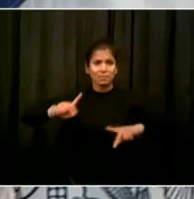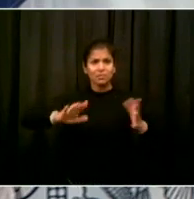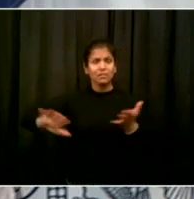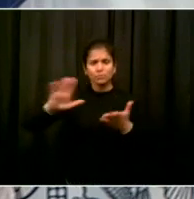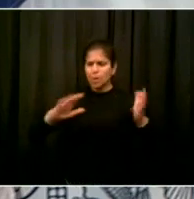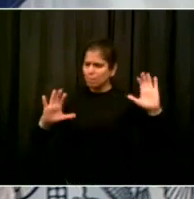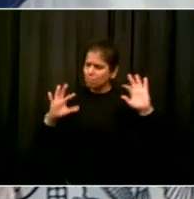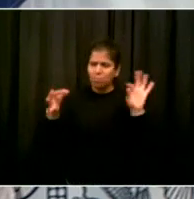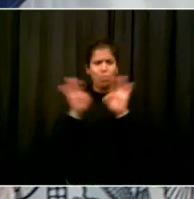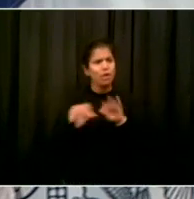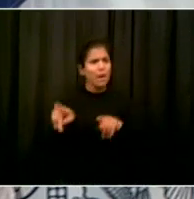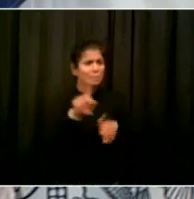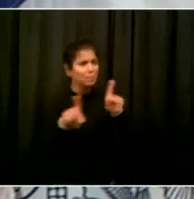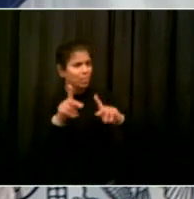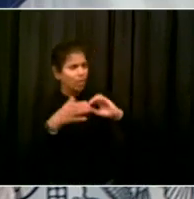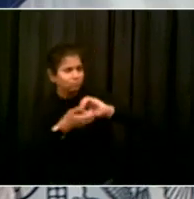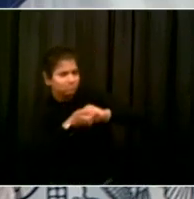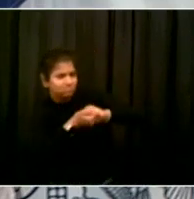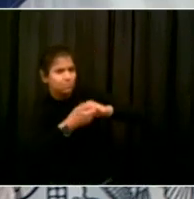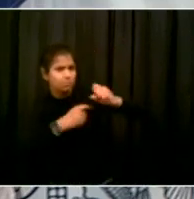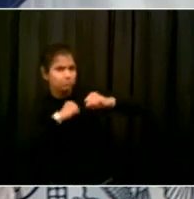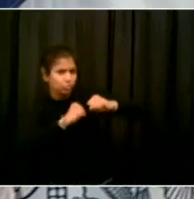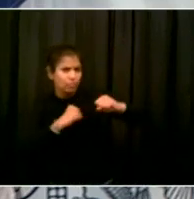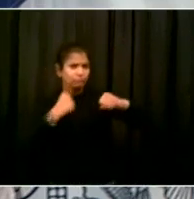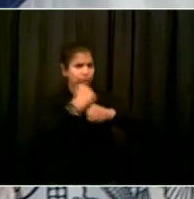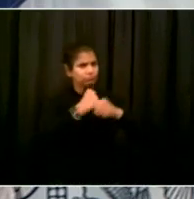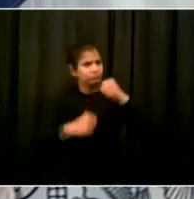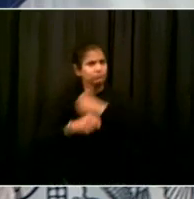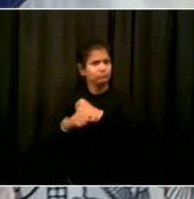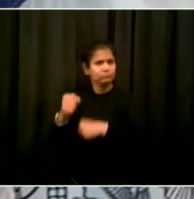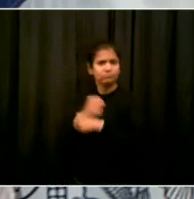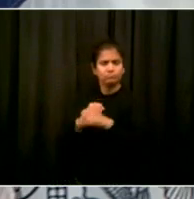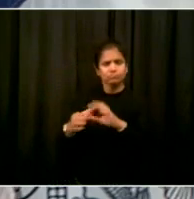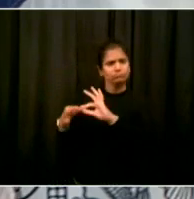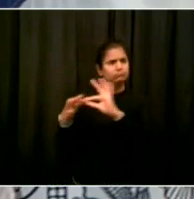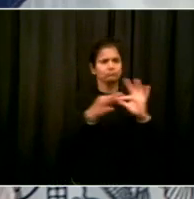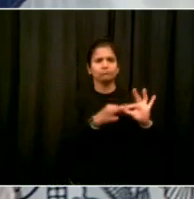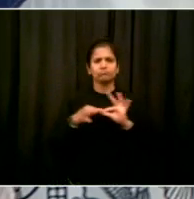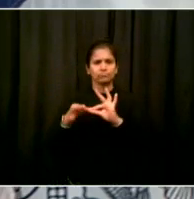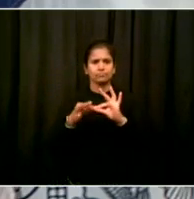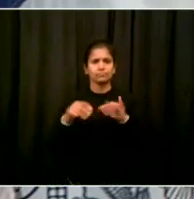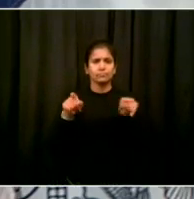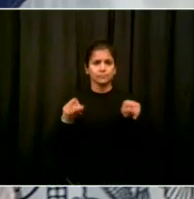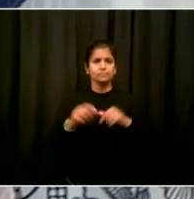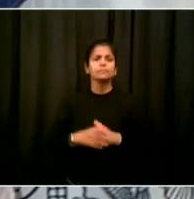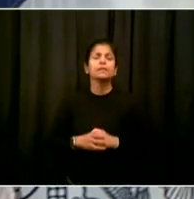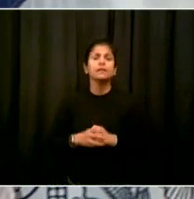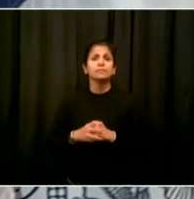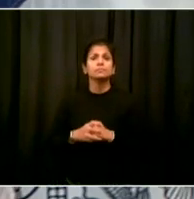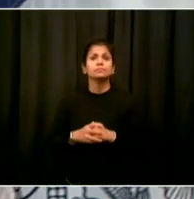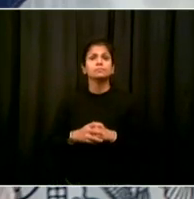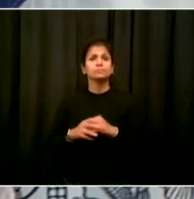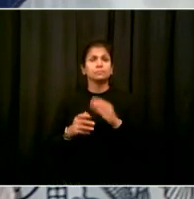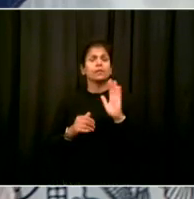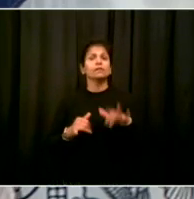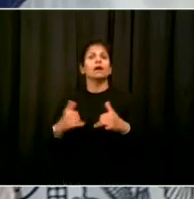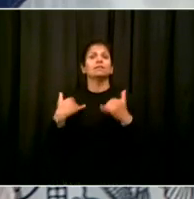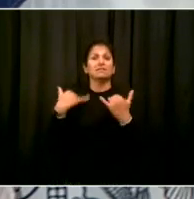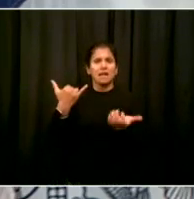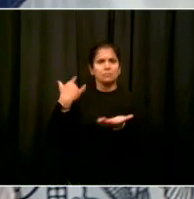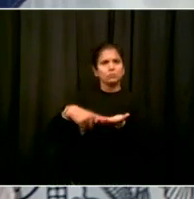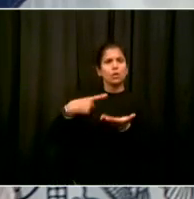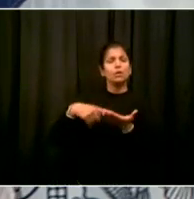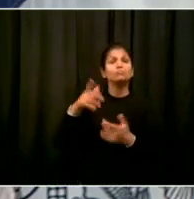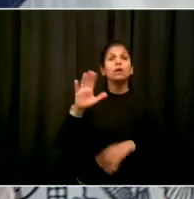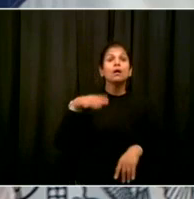going to focus on what it means to really make neighborhood policing come alive, to take our values, the